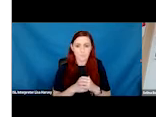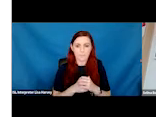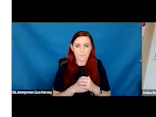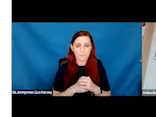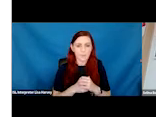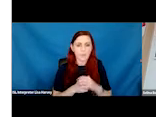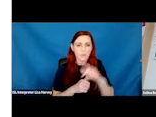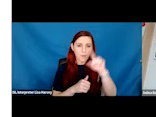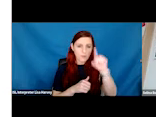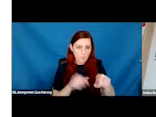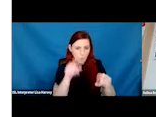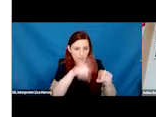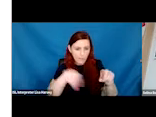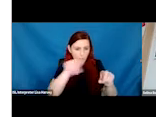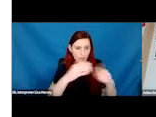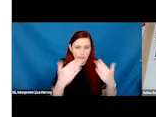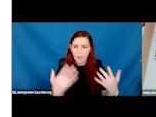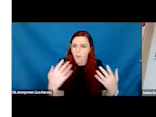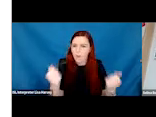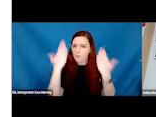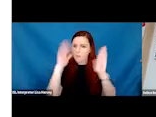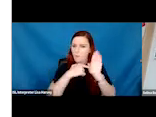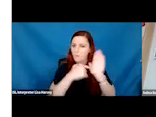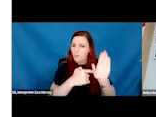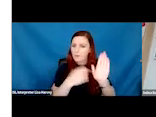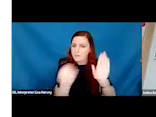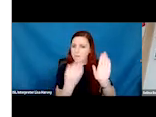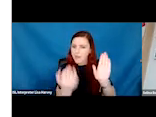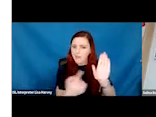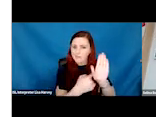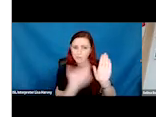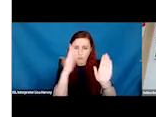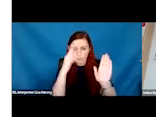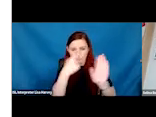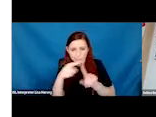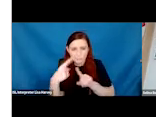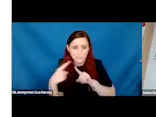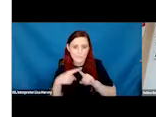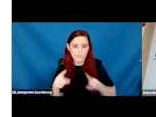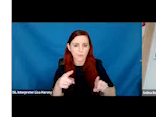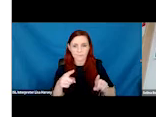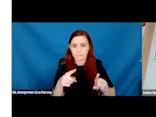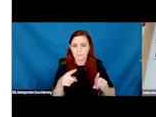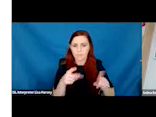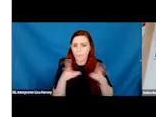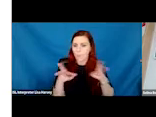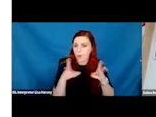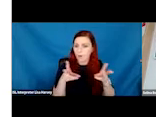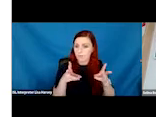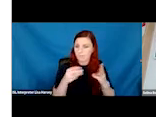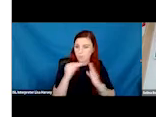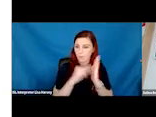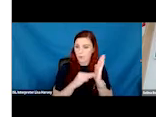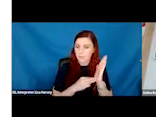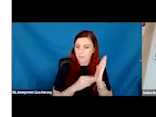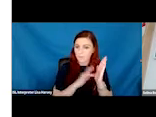What I have here now is just a couple of slides showing various access-related works and initiatives across South Dublin